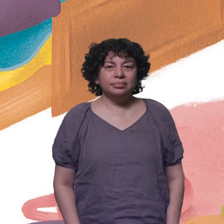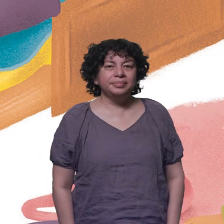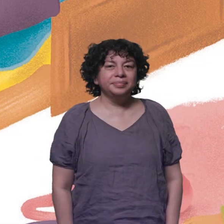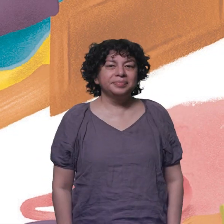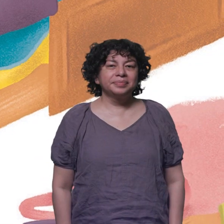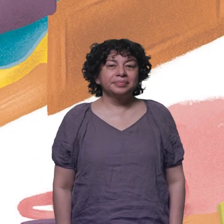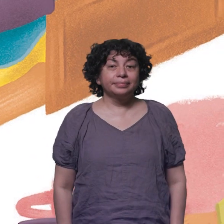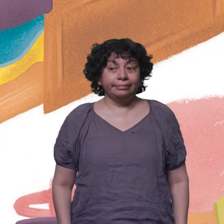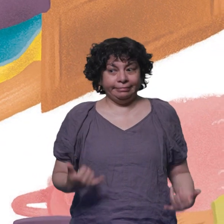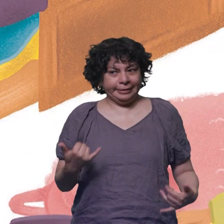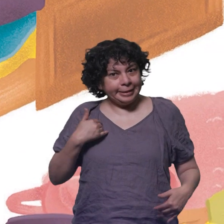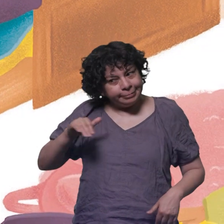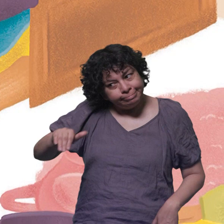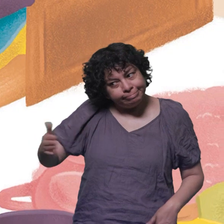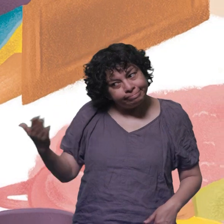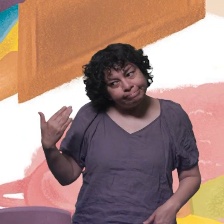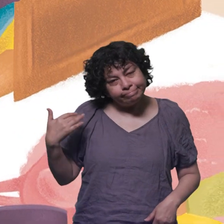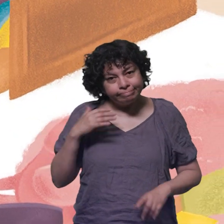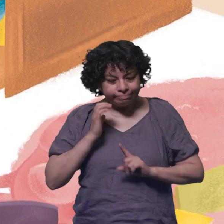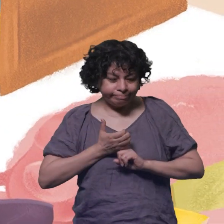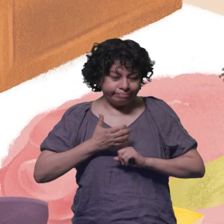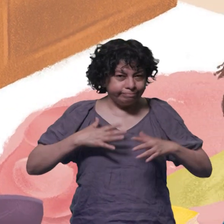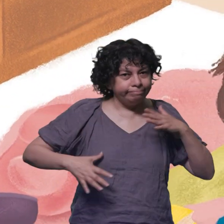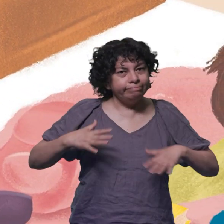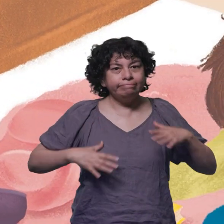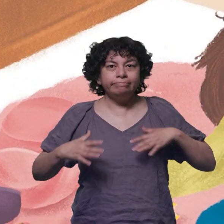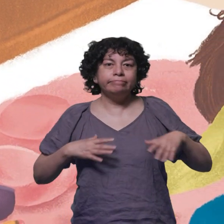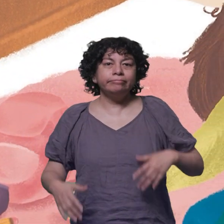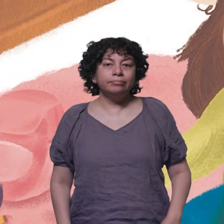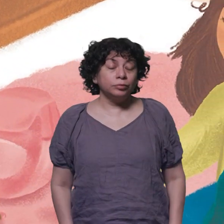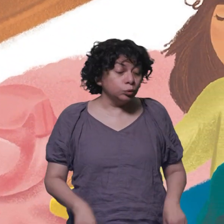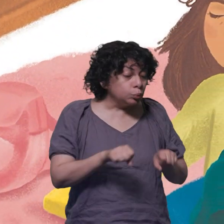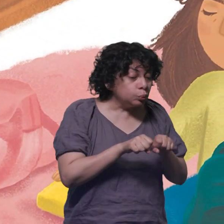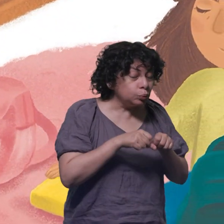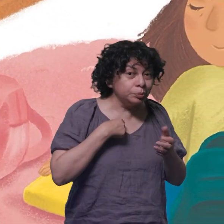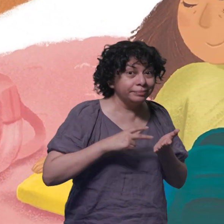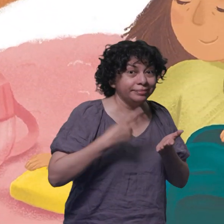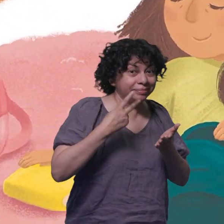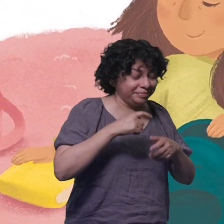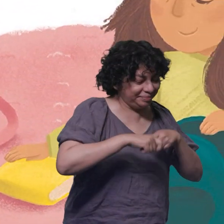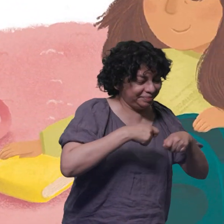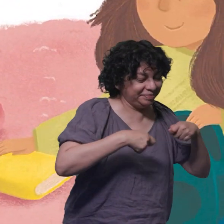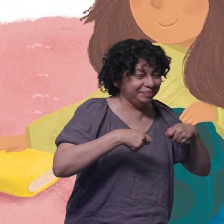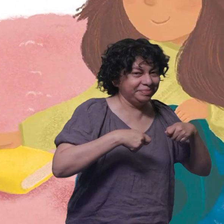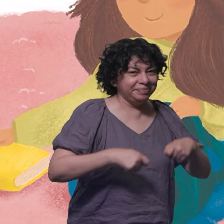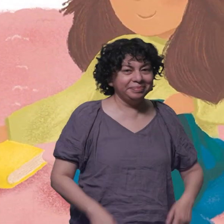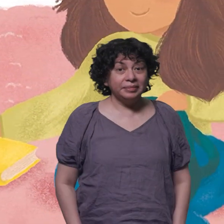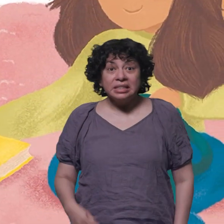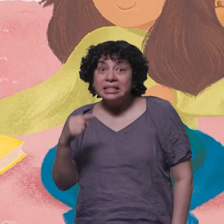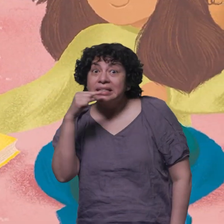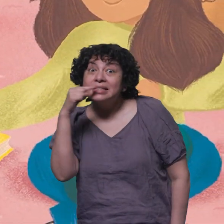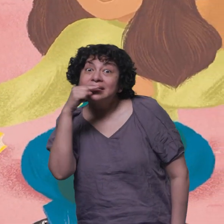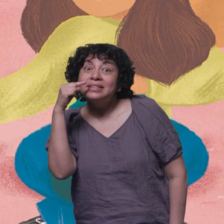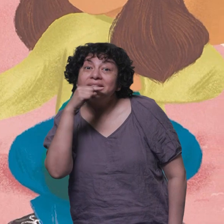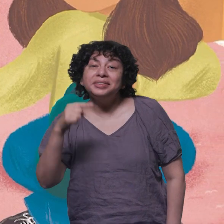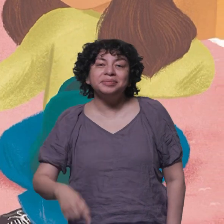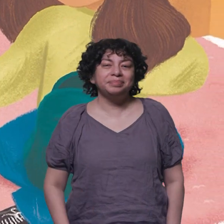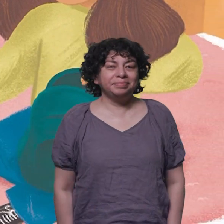way. So I get both of us ready. I double knot my sneakers. I brush my